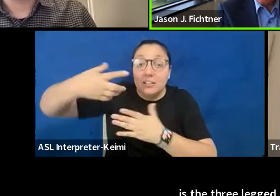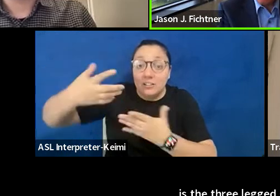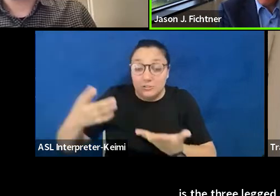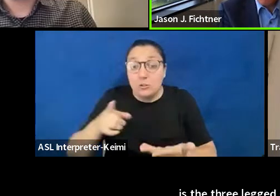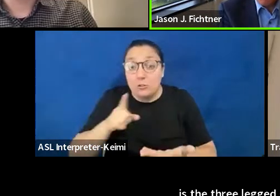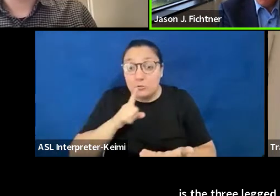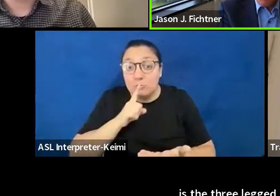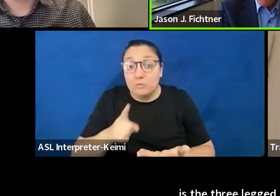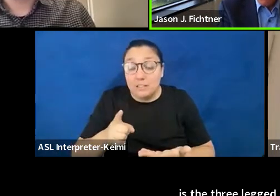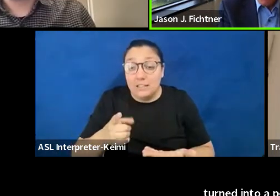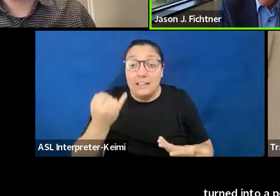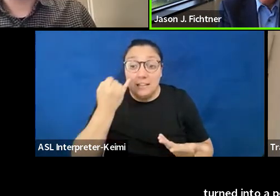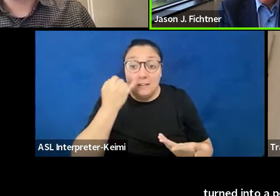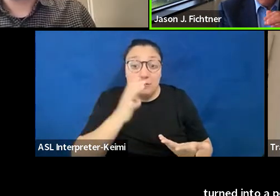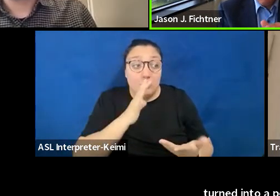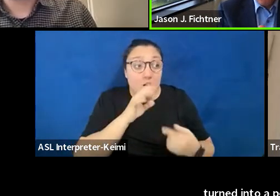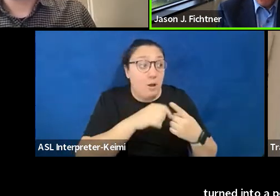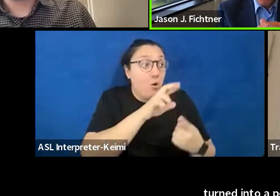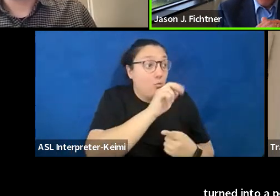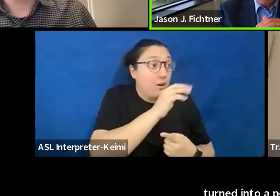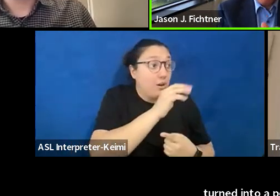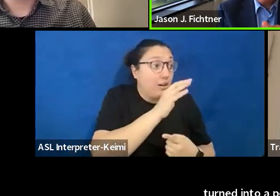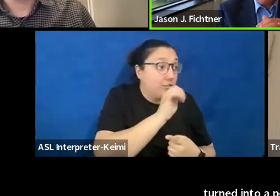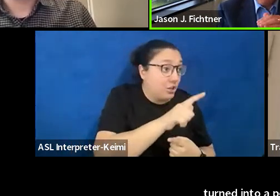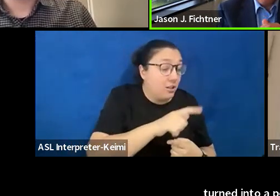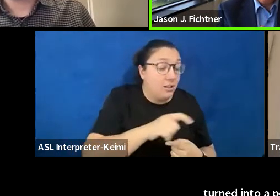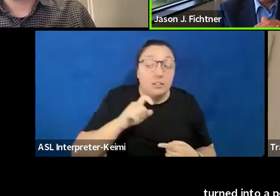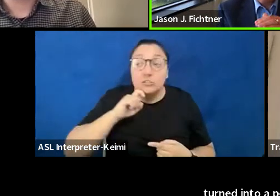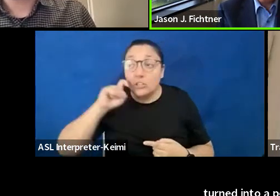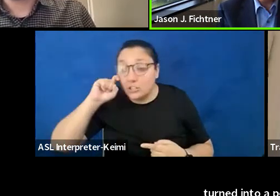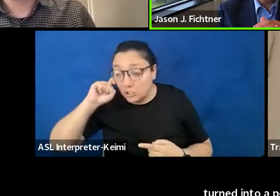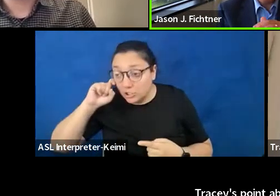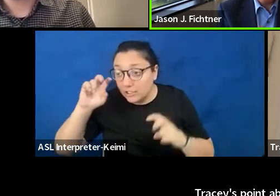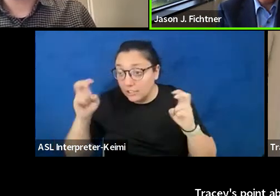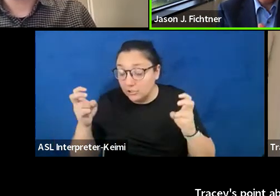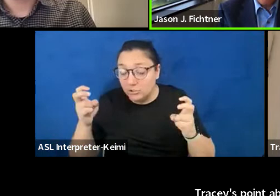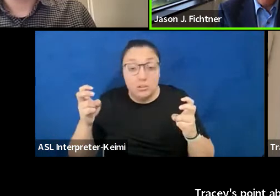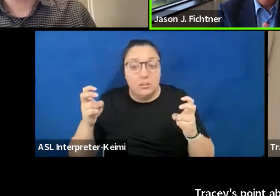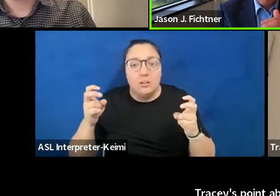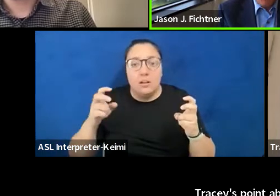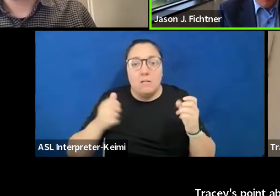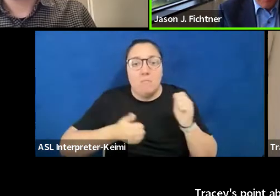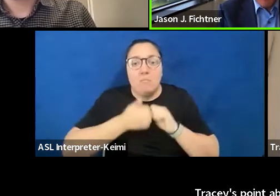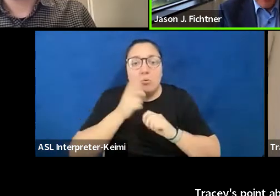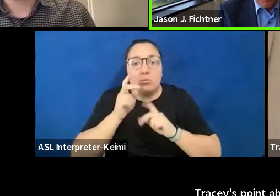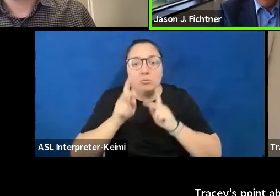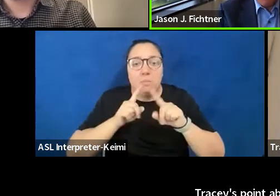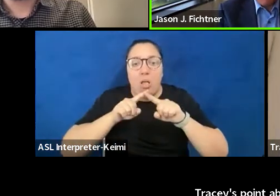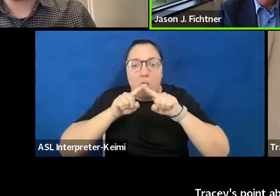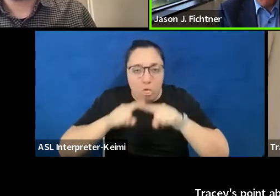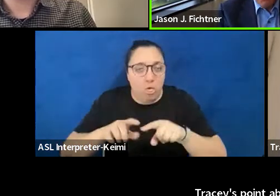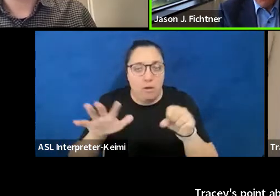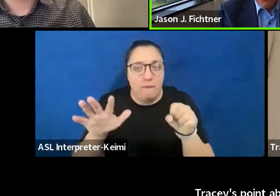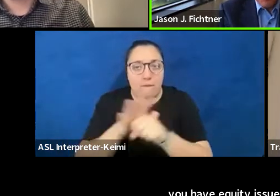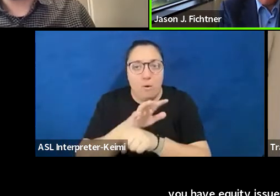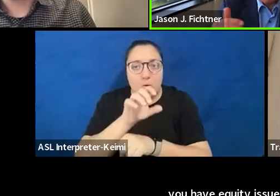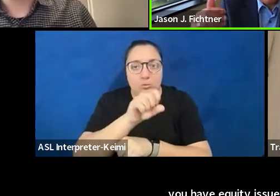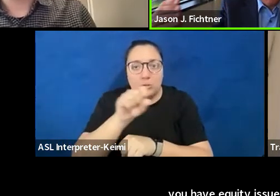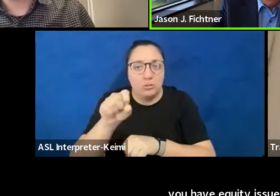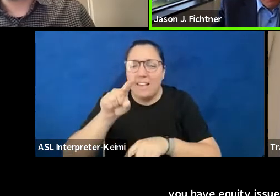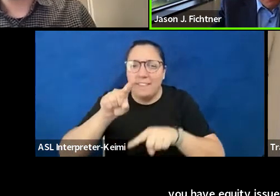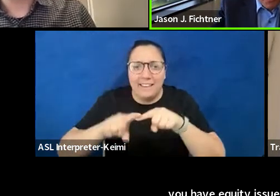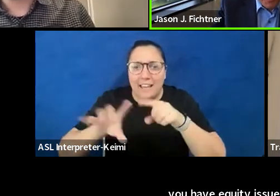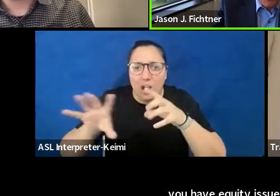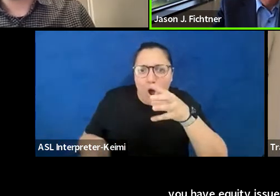issues and gender issues, because for many, Social Security does become their primary means of support in retirement. They can't augment with personal